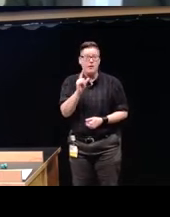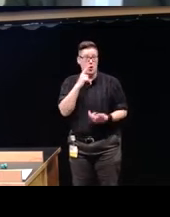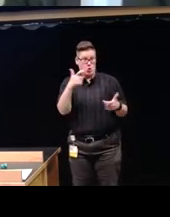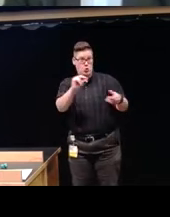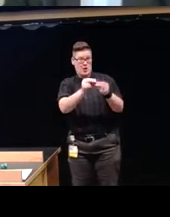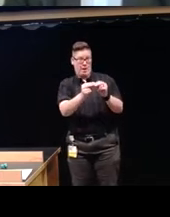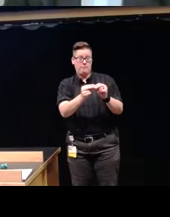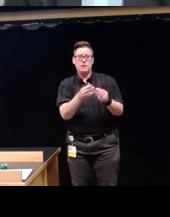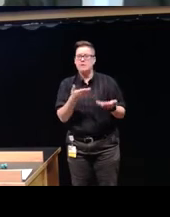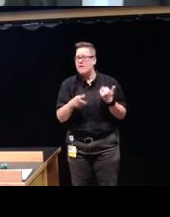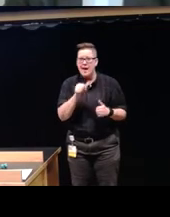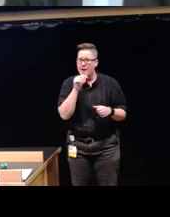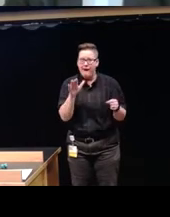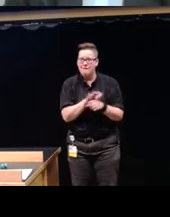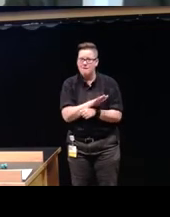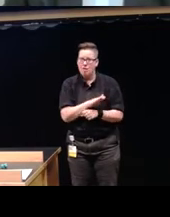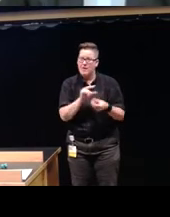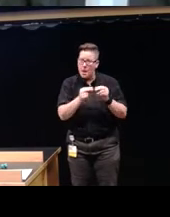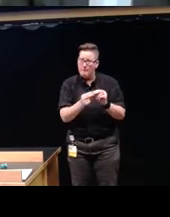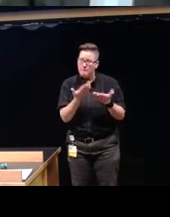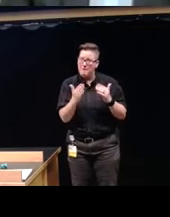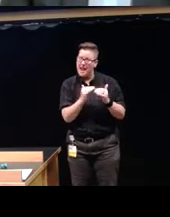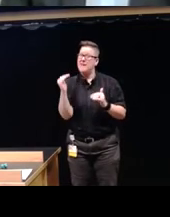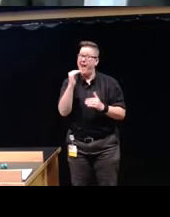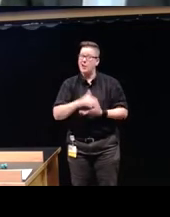an underestimate of the actual expenditure.